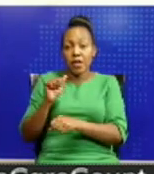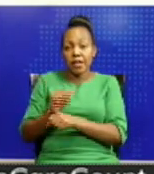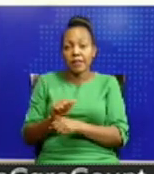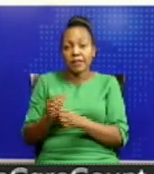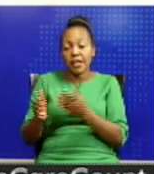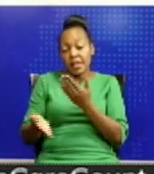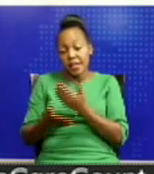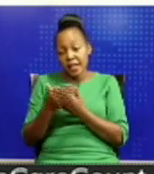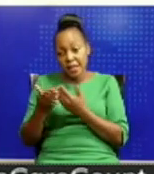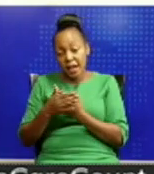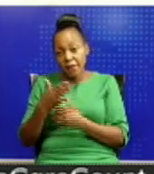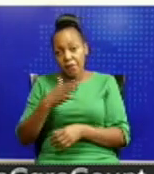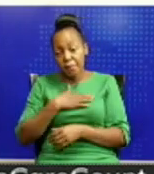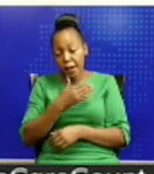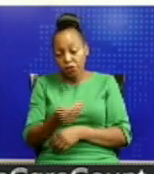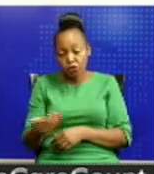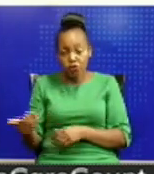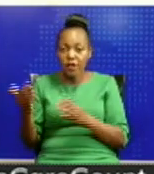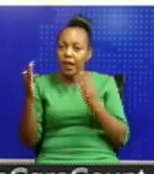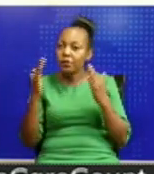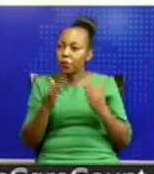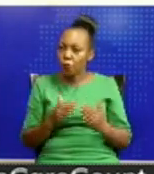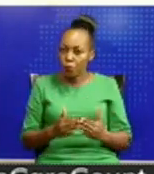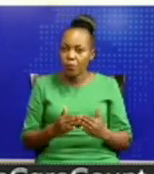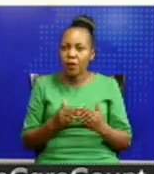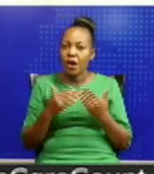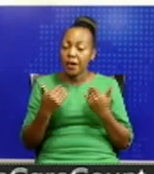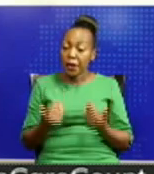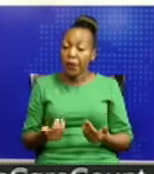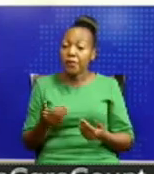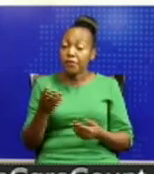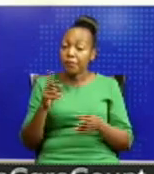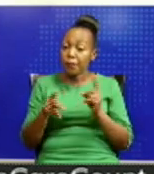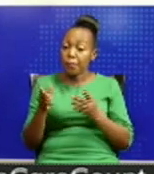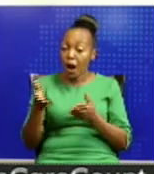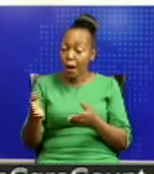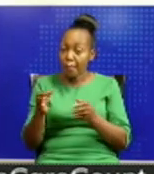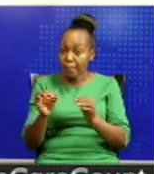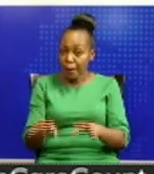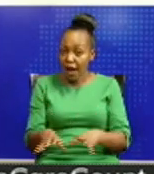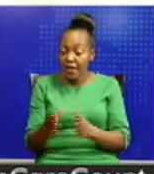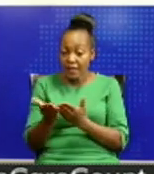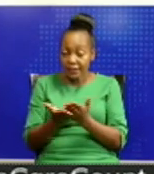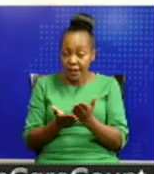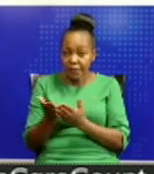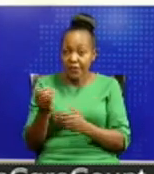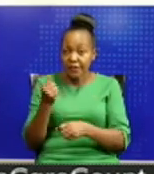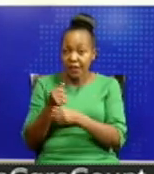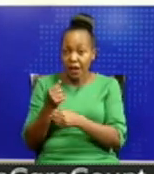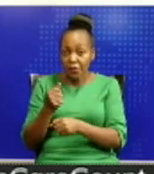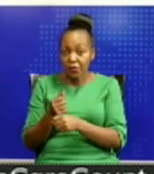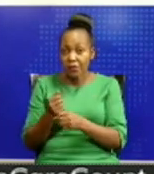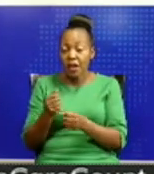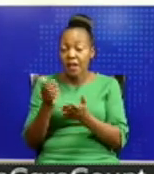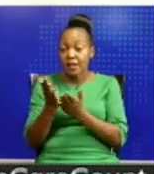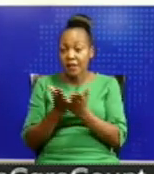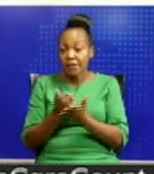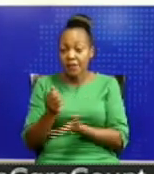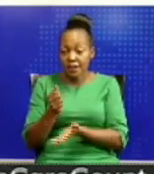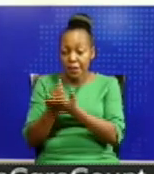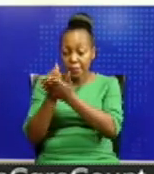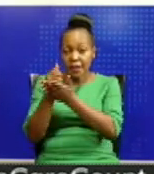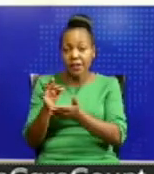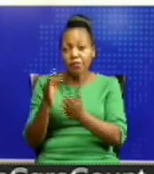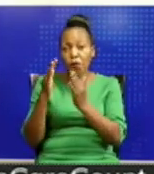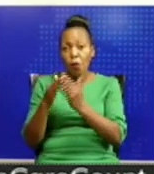of my children at home. Because if they are not there, my home will become to a